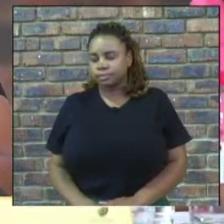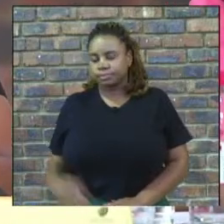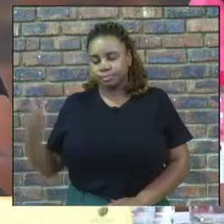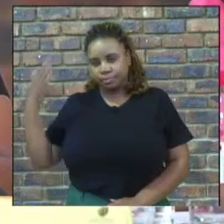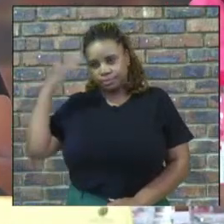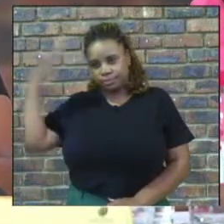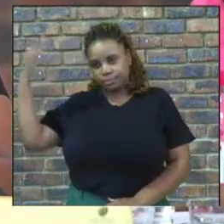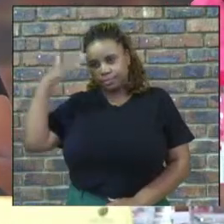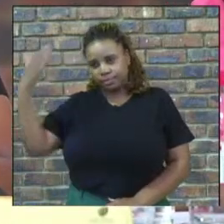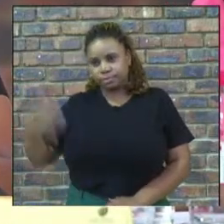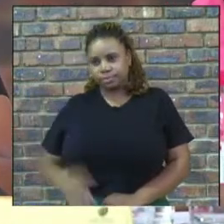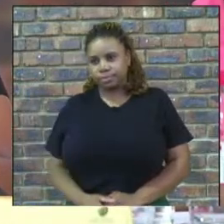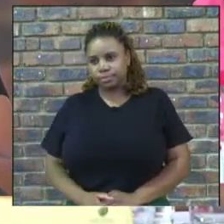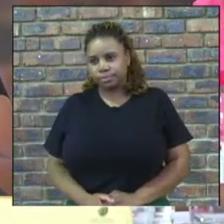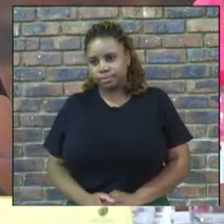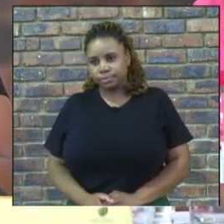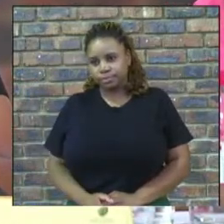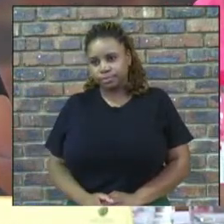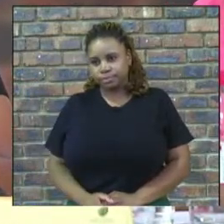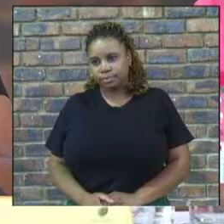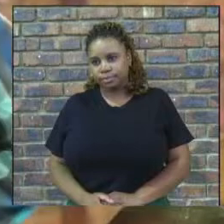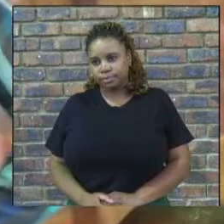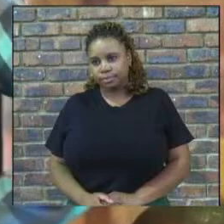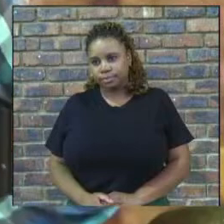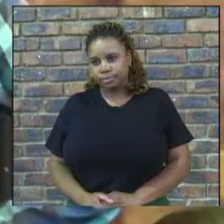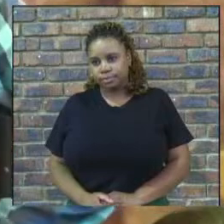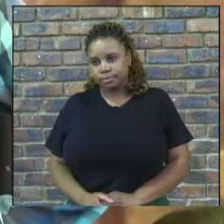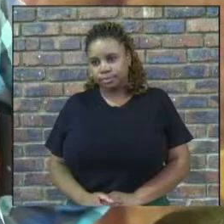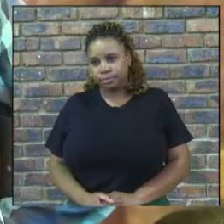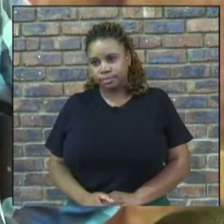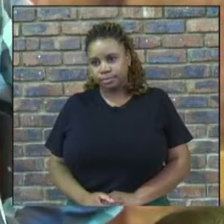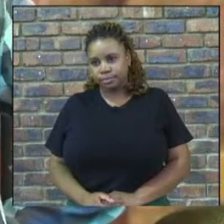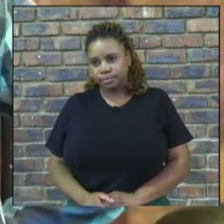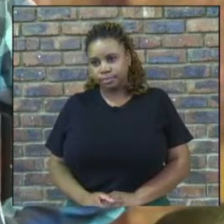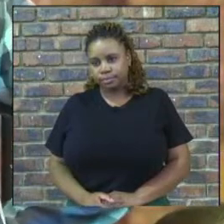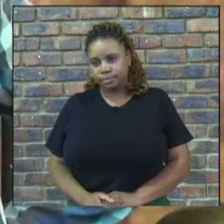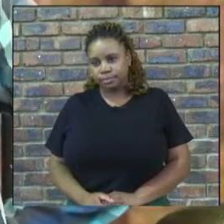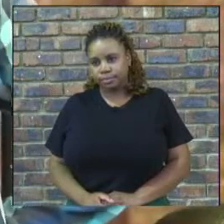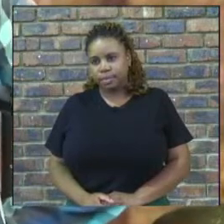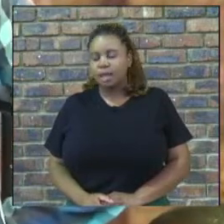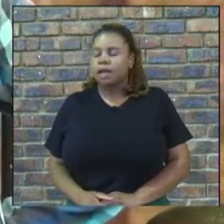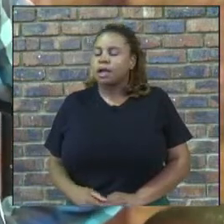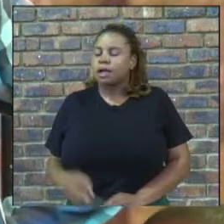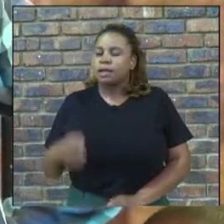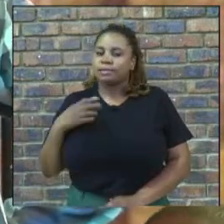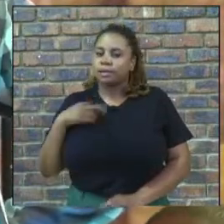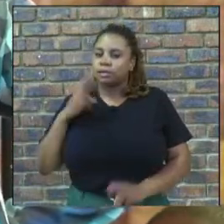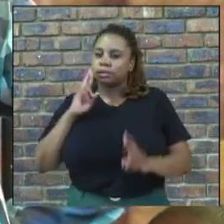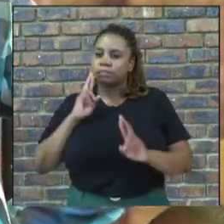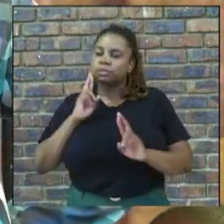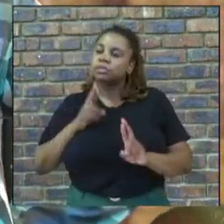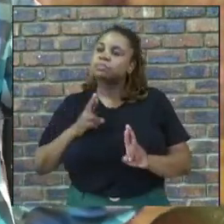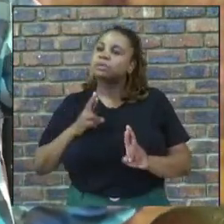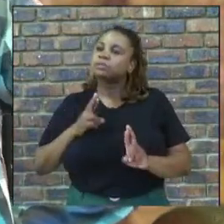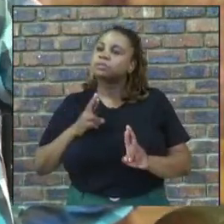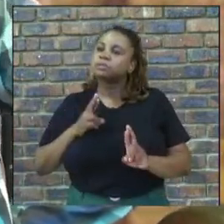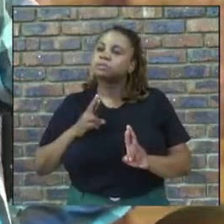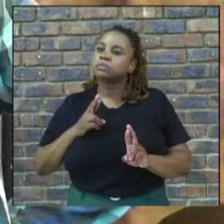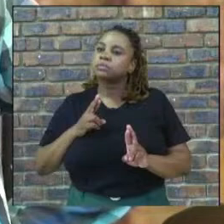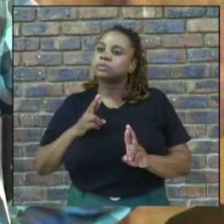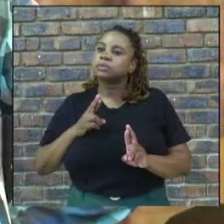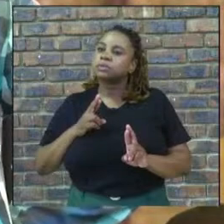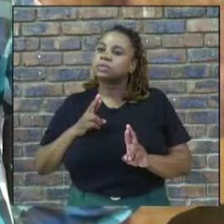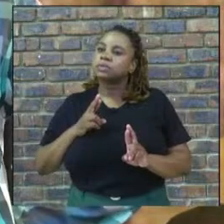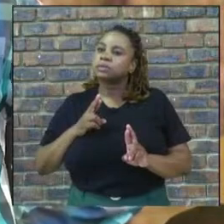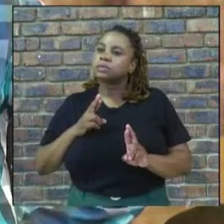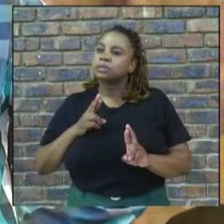Thobela. Mkhalabi. Ke tlo bia ka tsela a tlhompo. Ke le Gilbert wa Sekhukhune. Mma